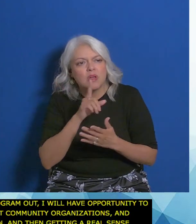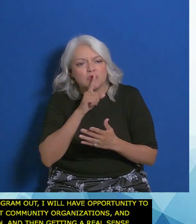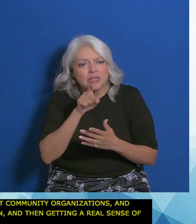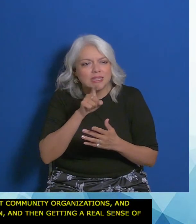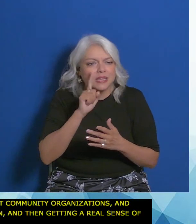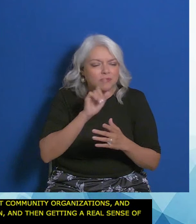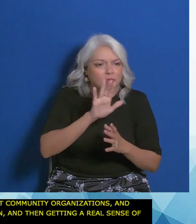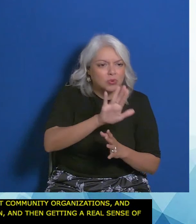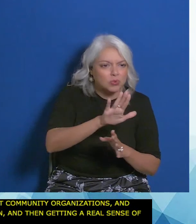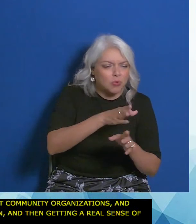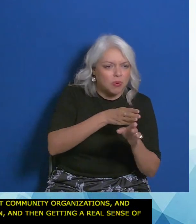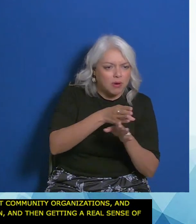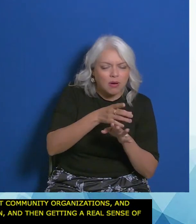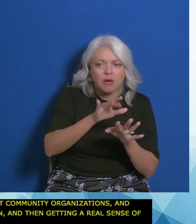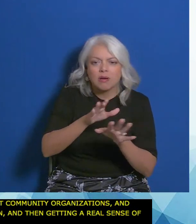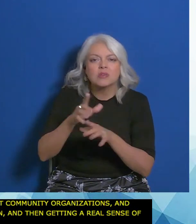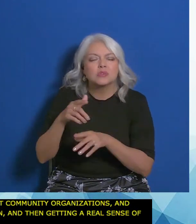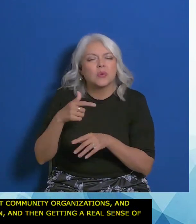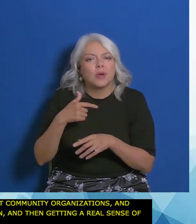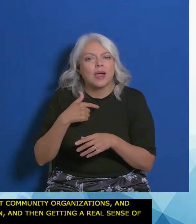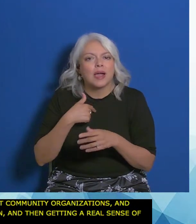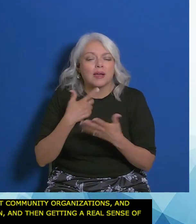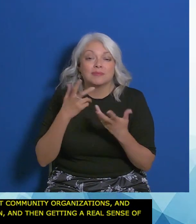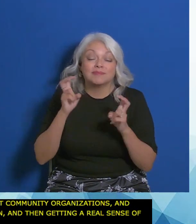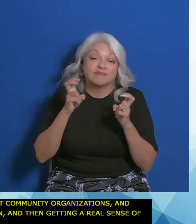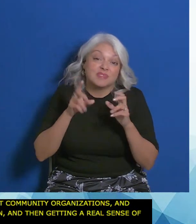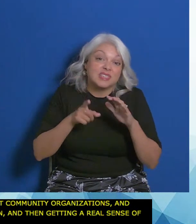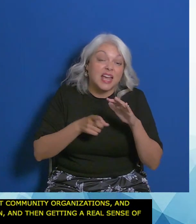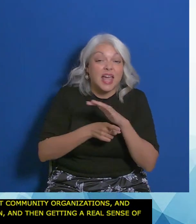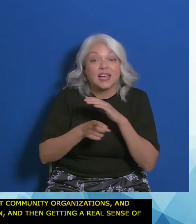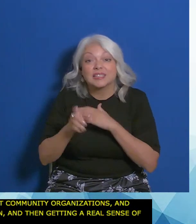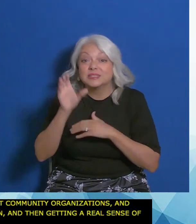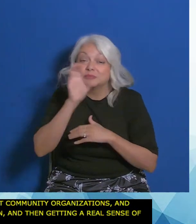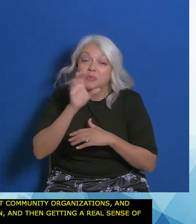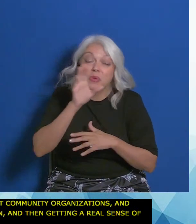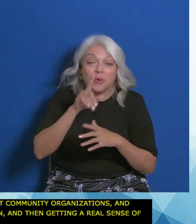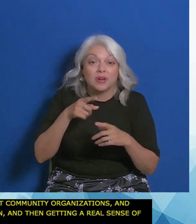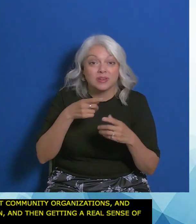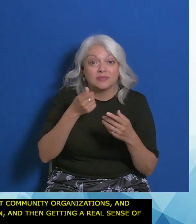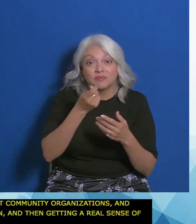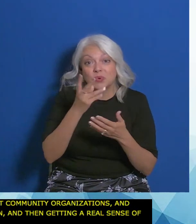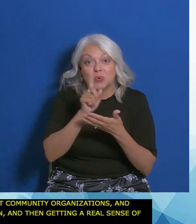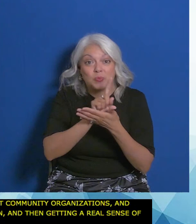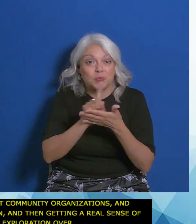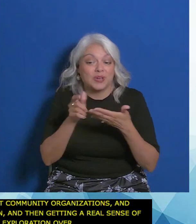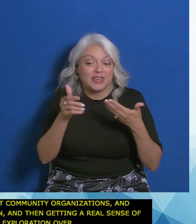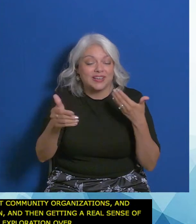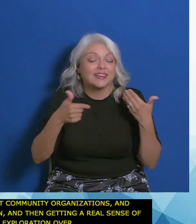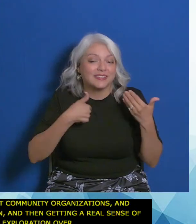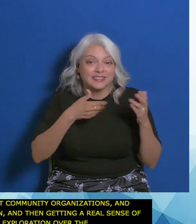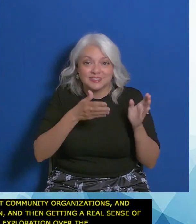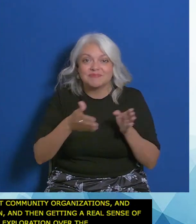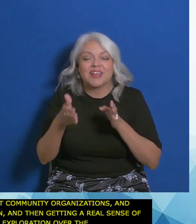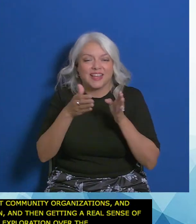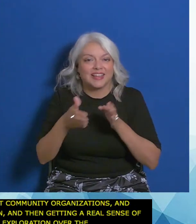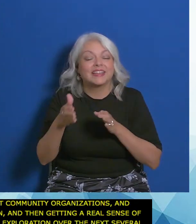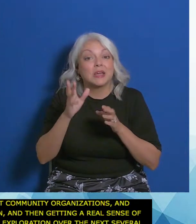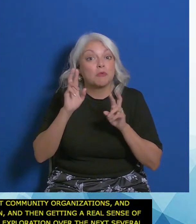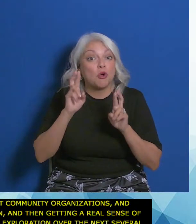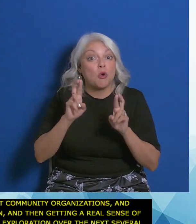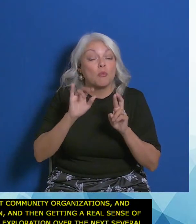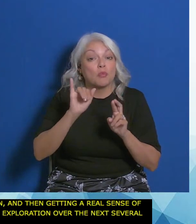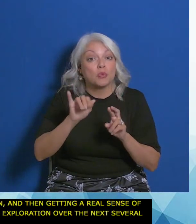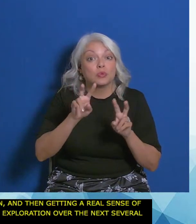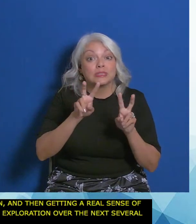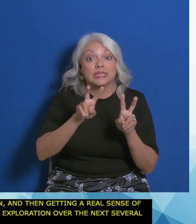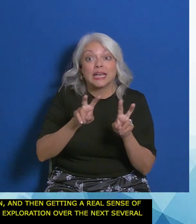so this is all going to be kind of an exploration over the next several weeks. So I'm hoping that those issues